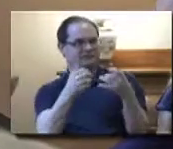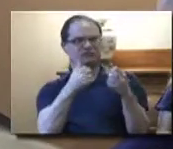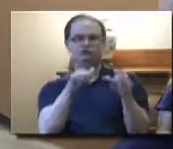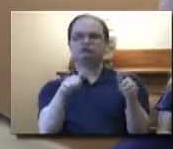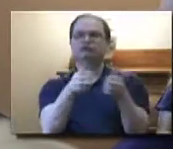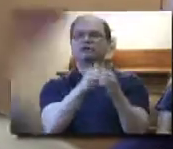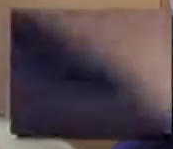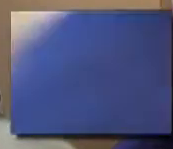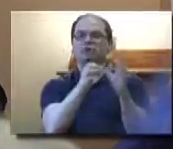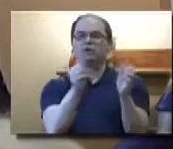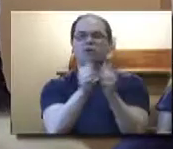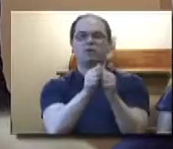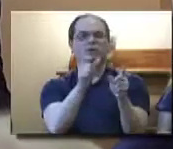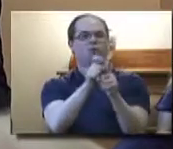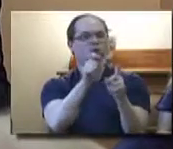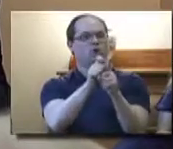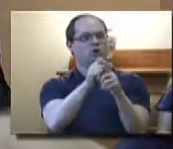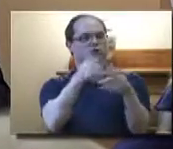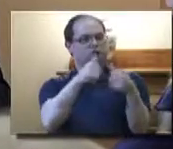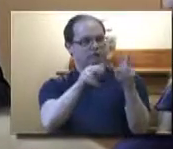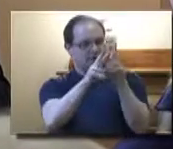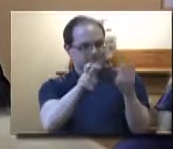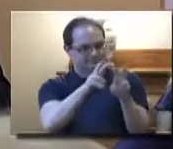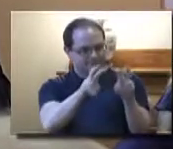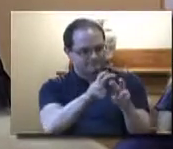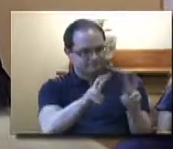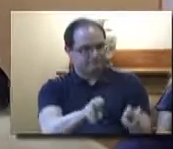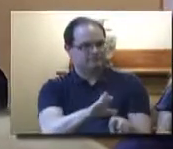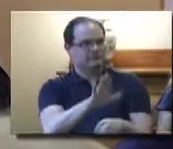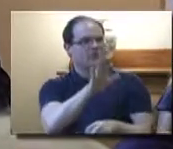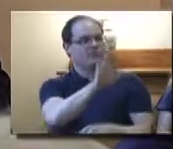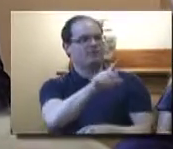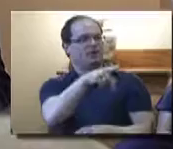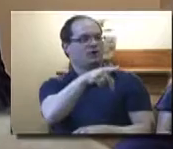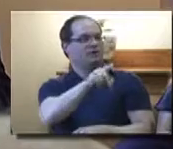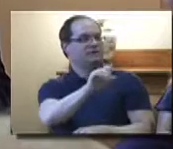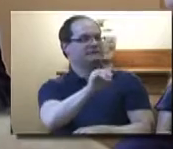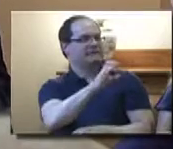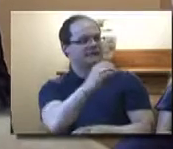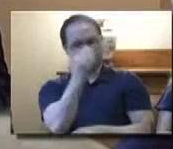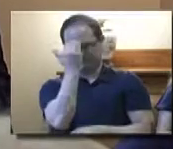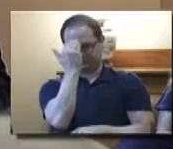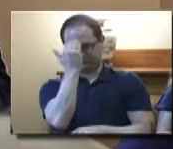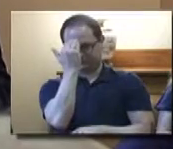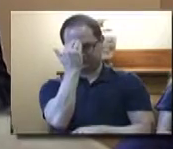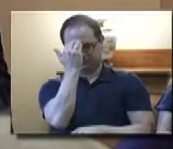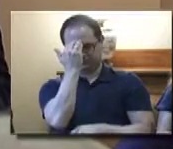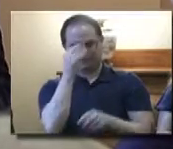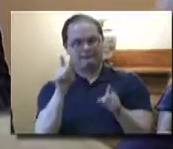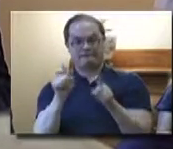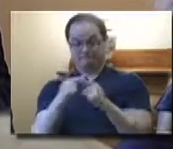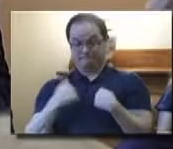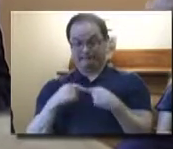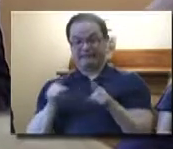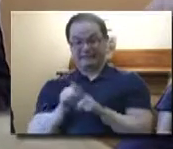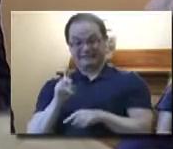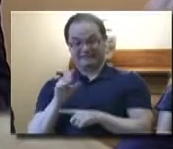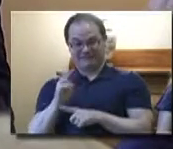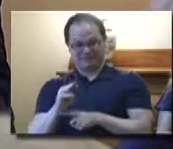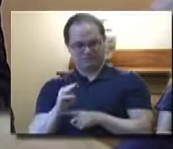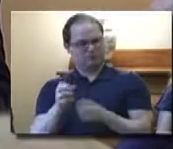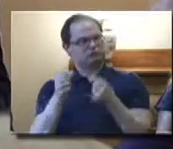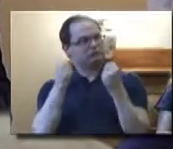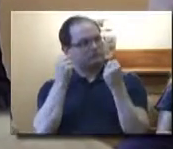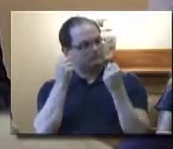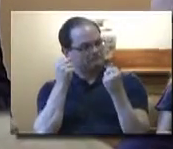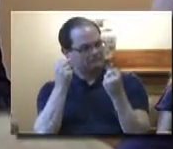words into the psyches, my own as a victim, because God knows there's a lot that I don't really